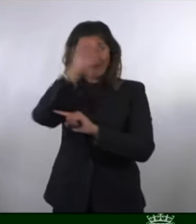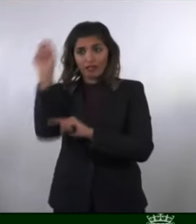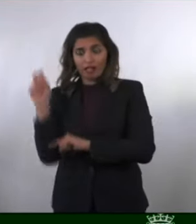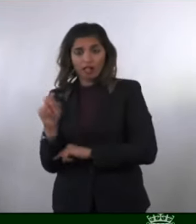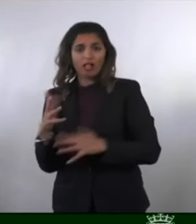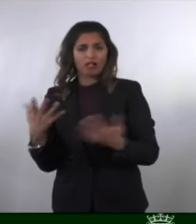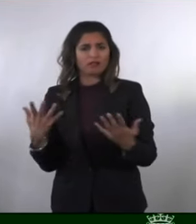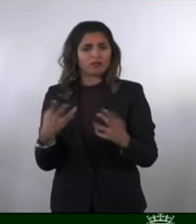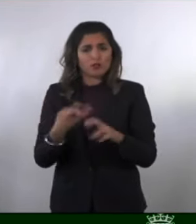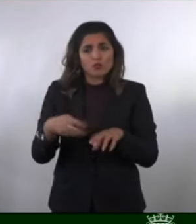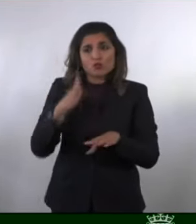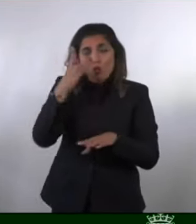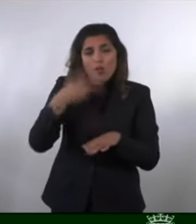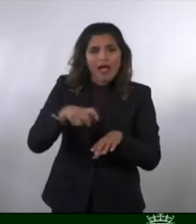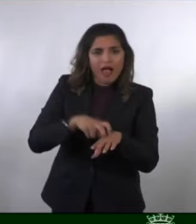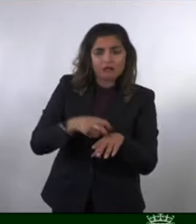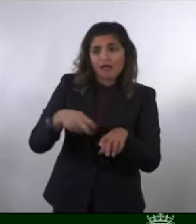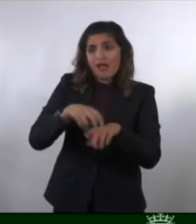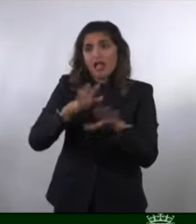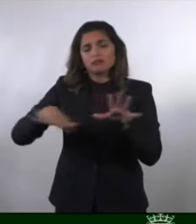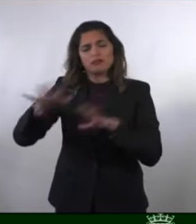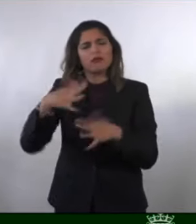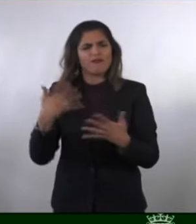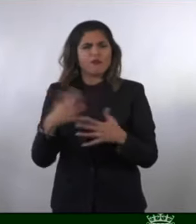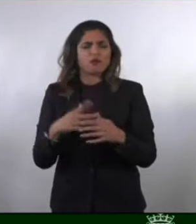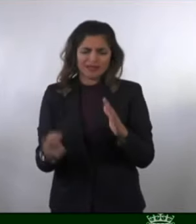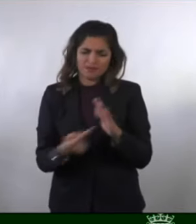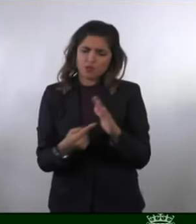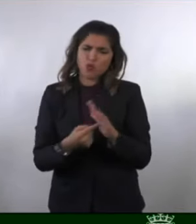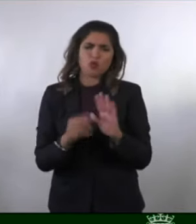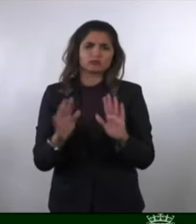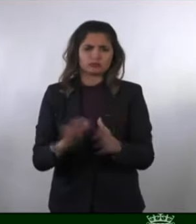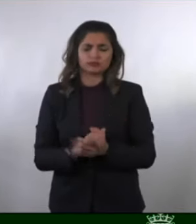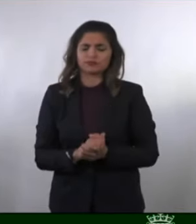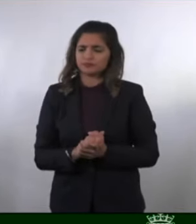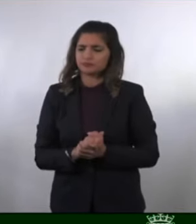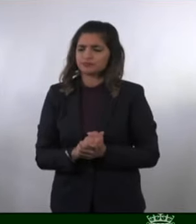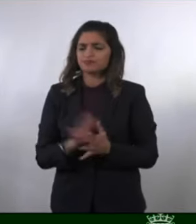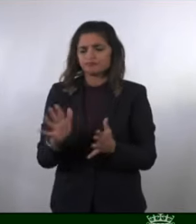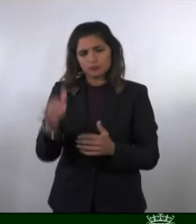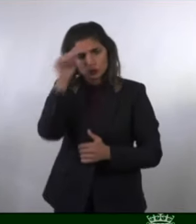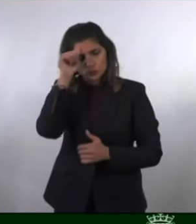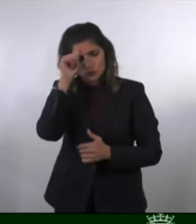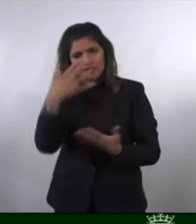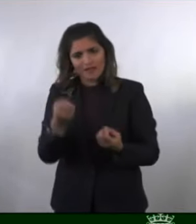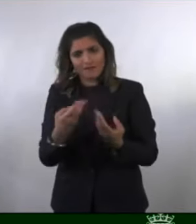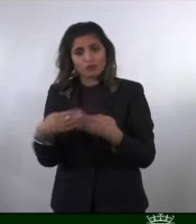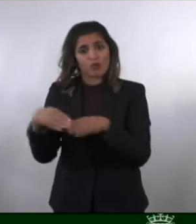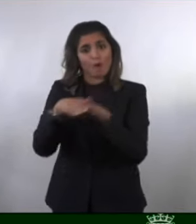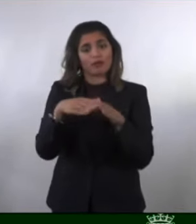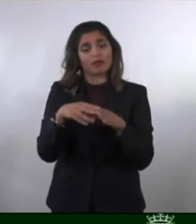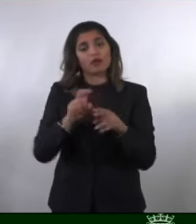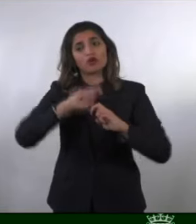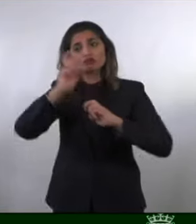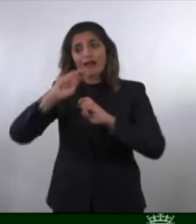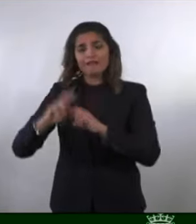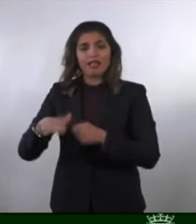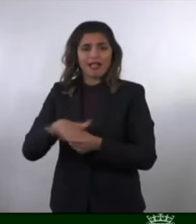Ireland as well. As he knows, the common travel area is there between the UK and